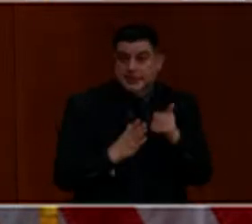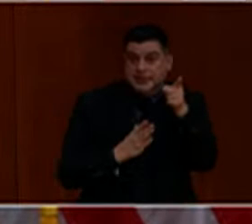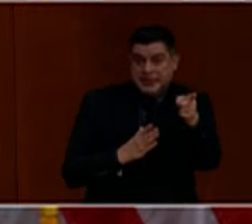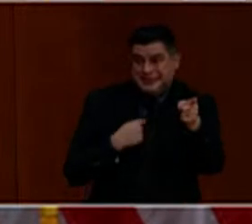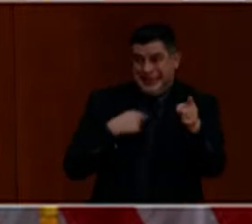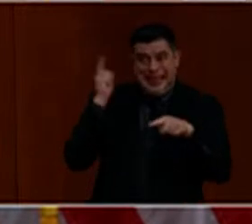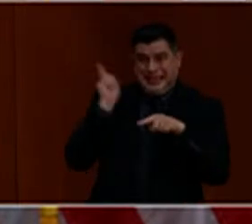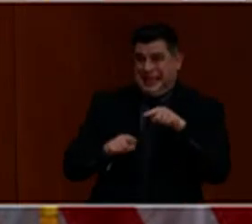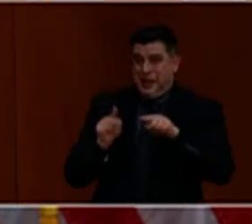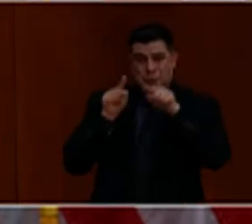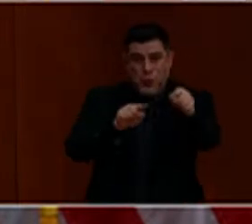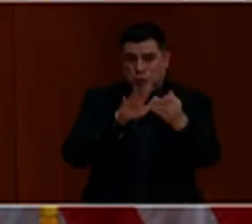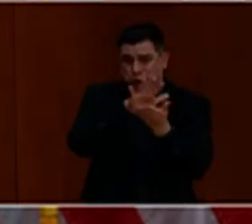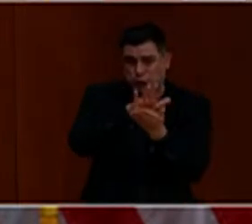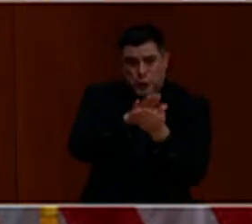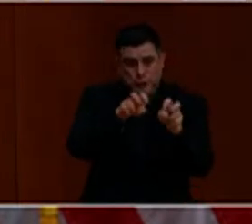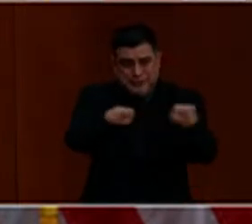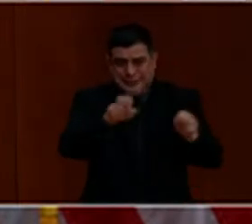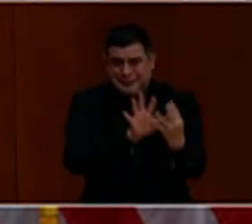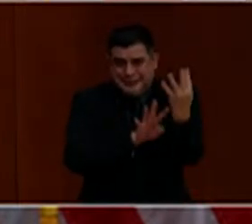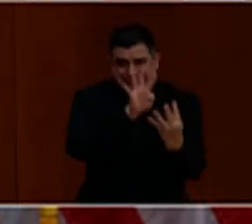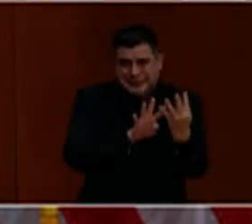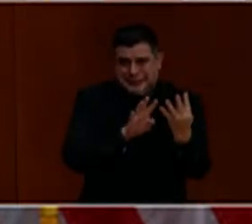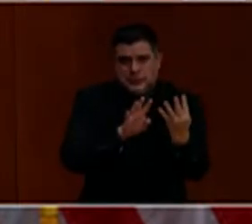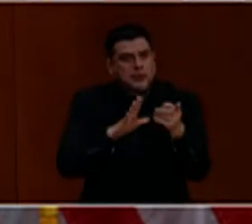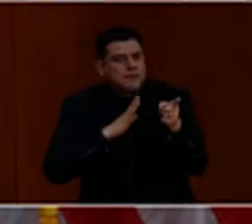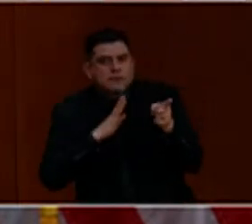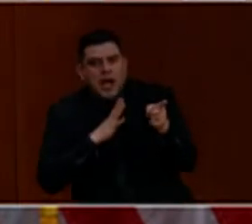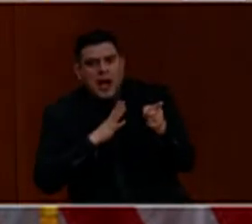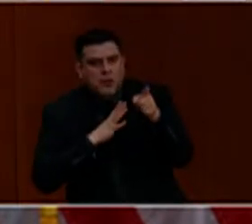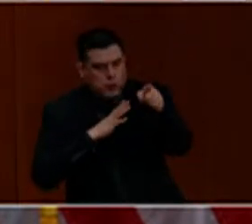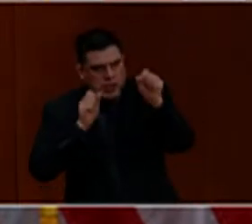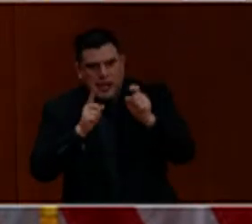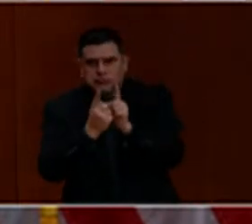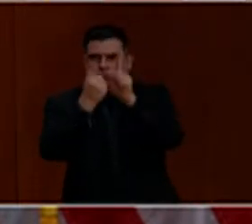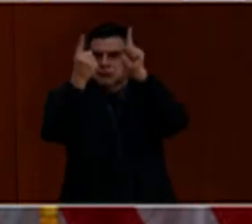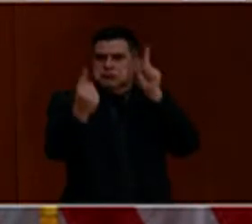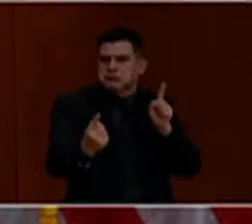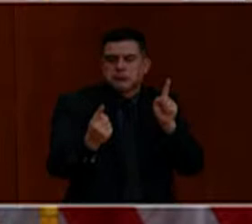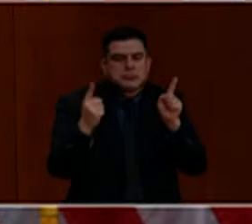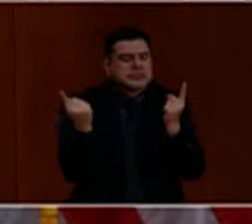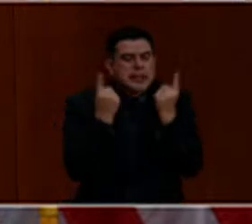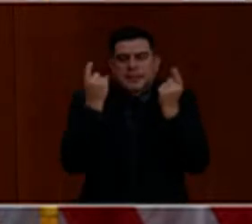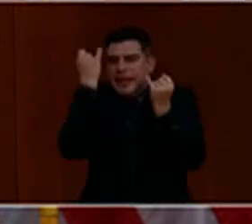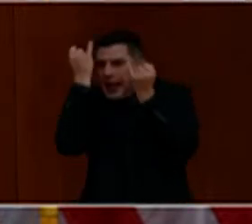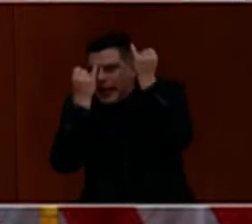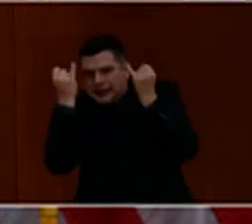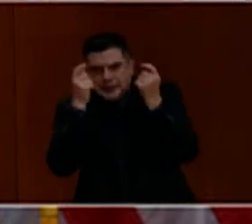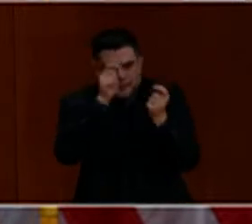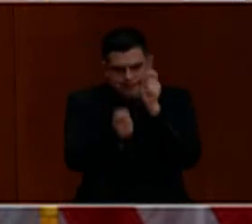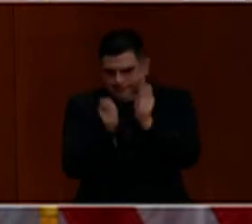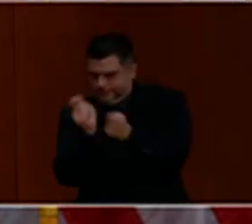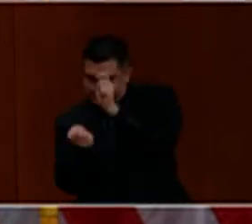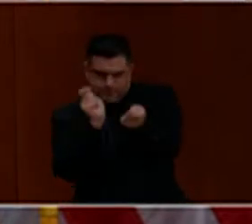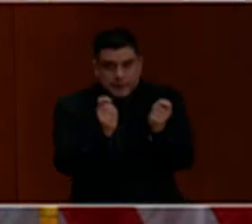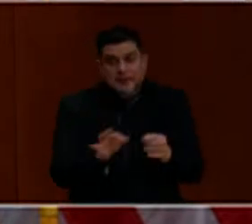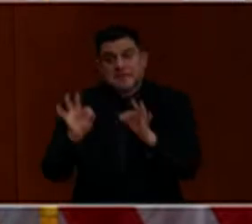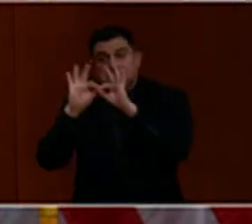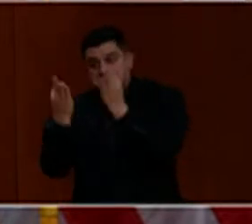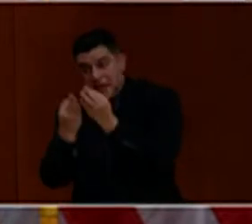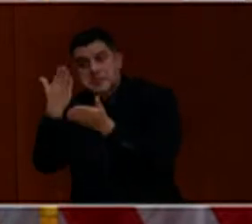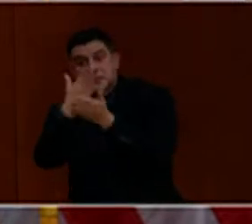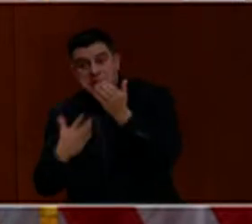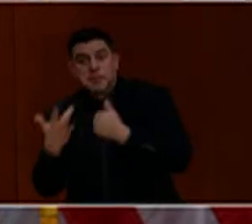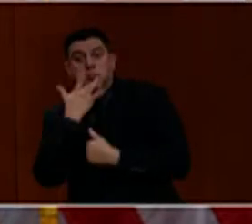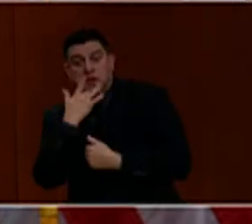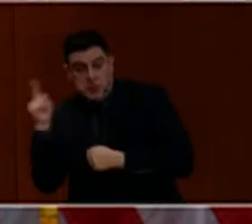going to be a certain number of parents that are going to choose in person, certain will choose distance, and so there's going to be teachers that are going to need to be